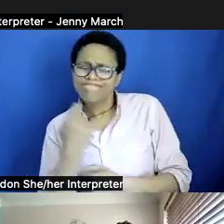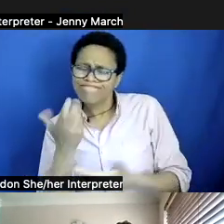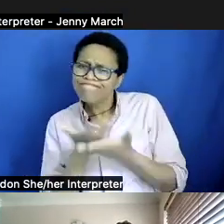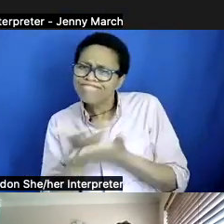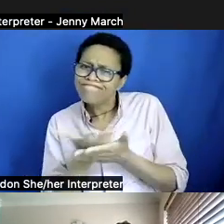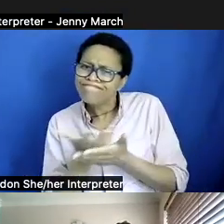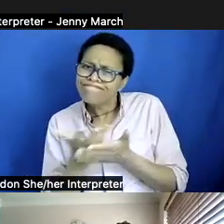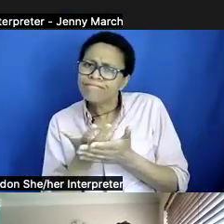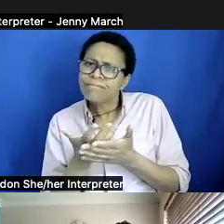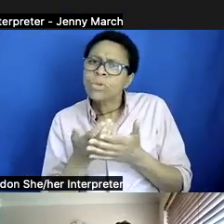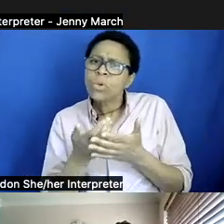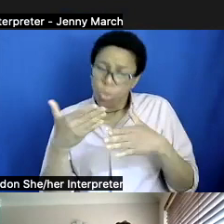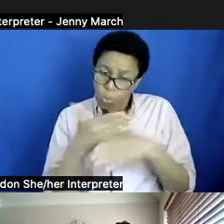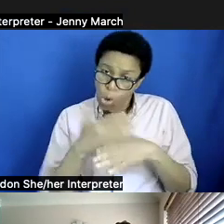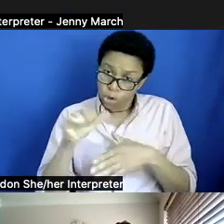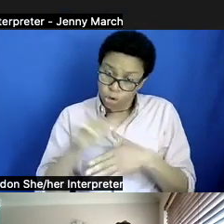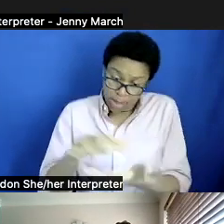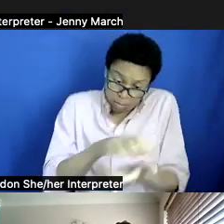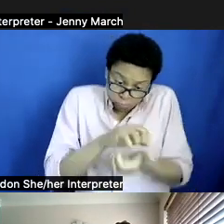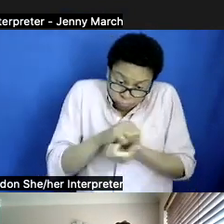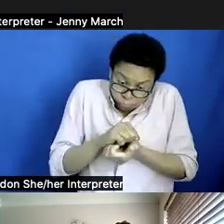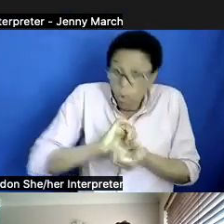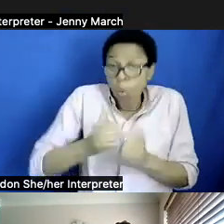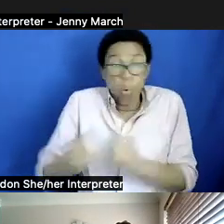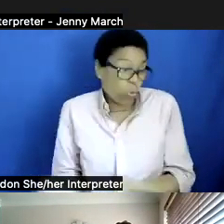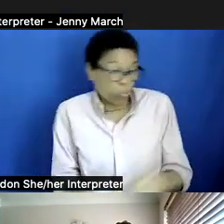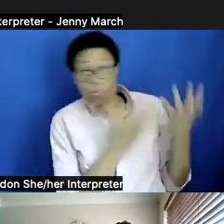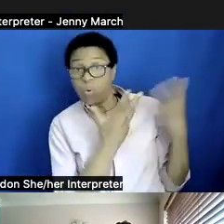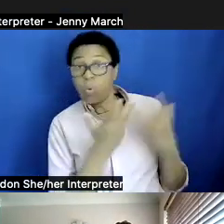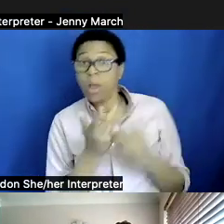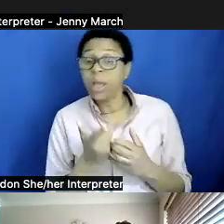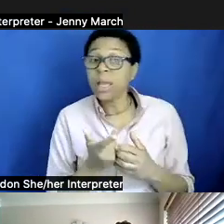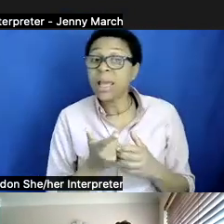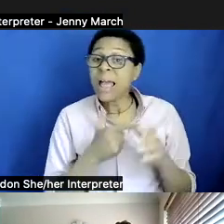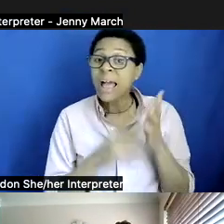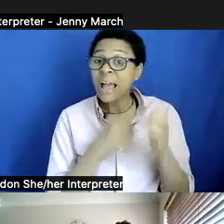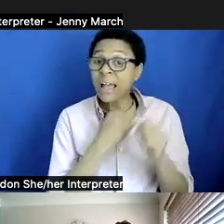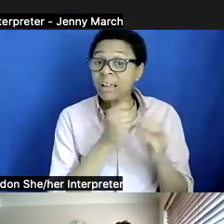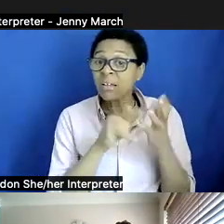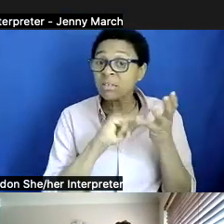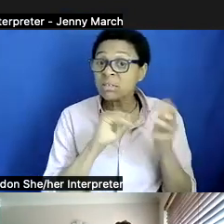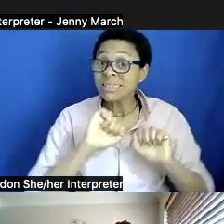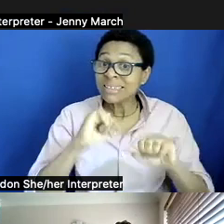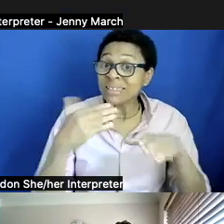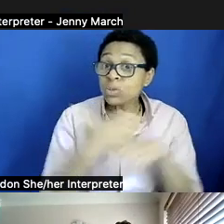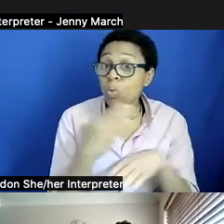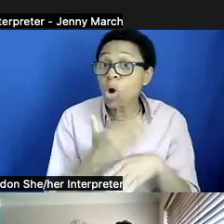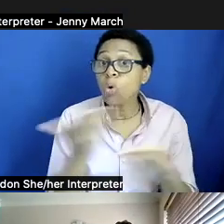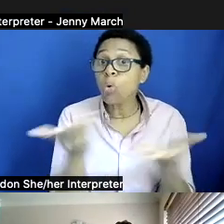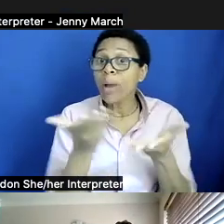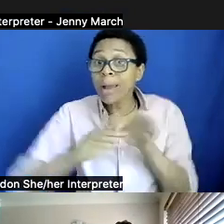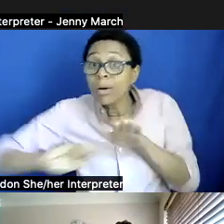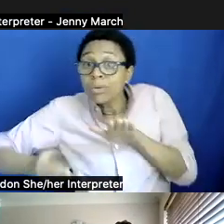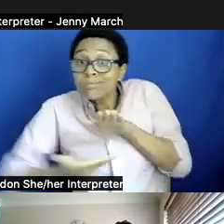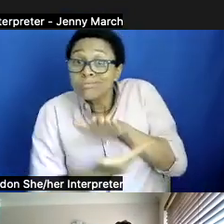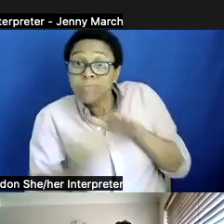that Angus would often keep a lot of his creations under his bed in the ward, and that every